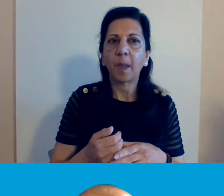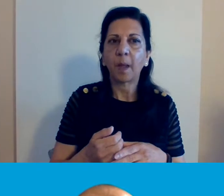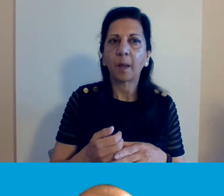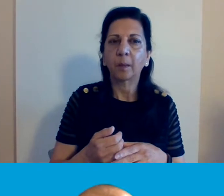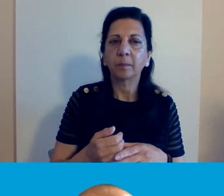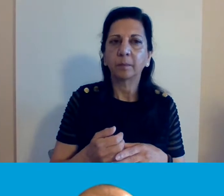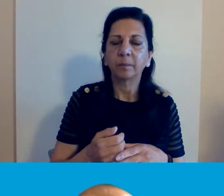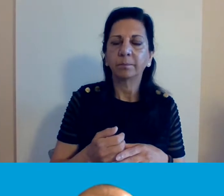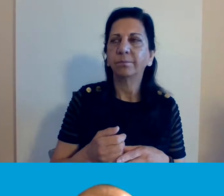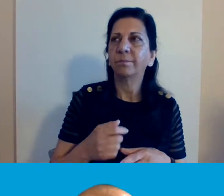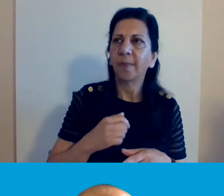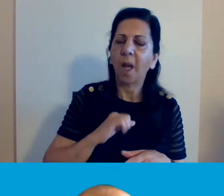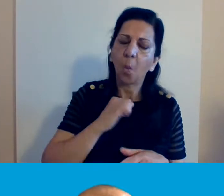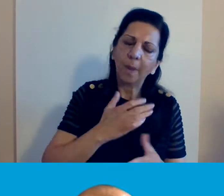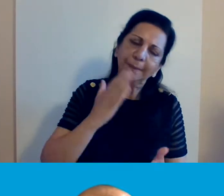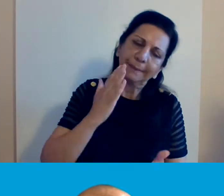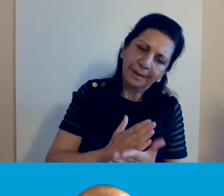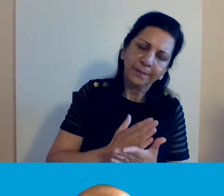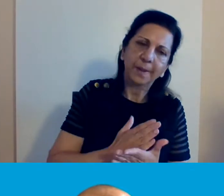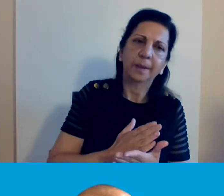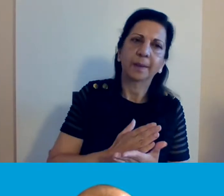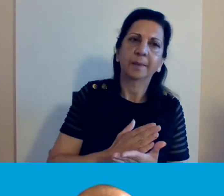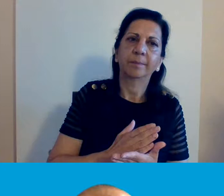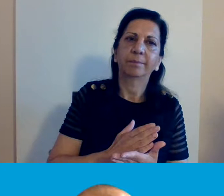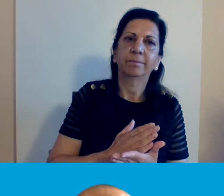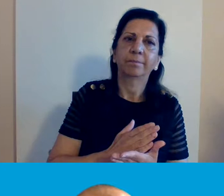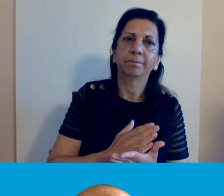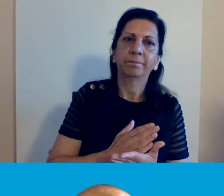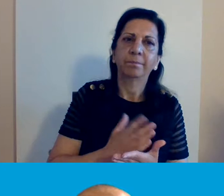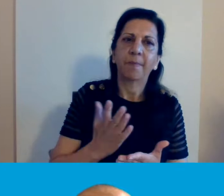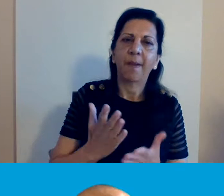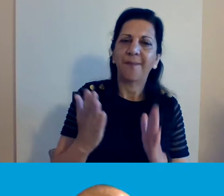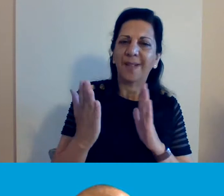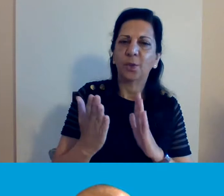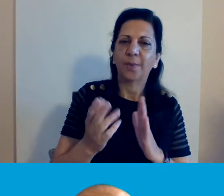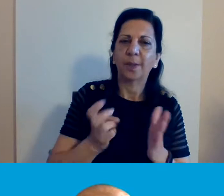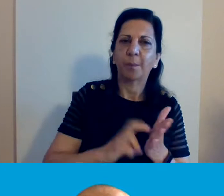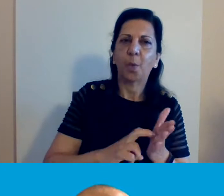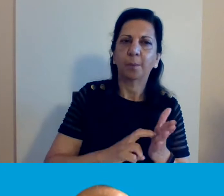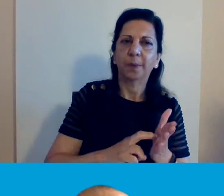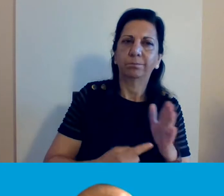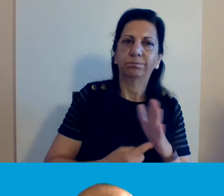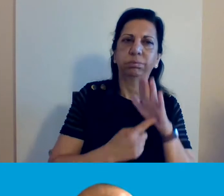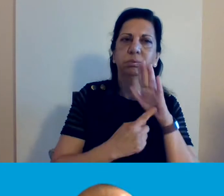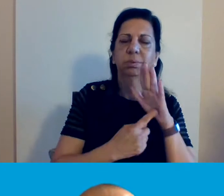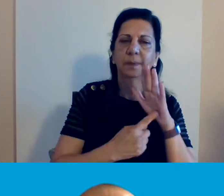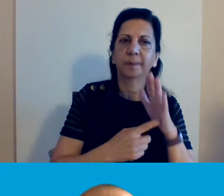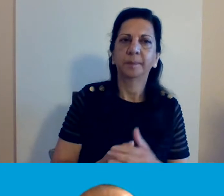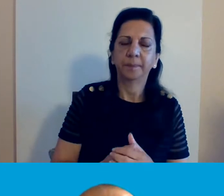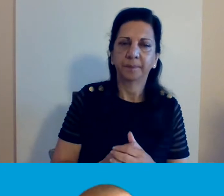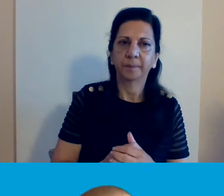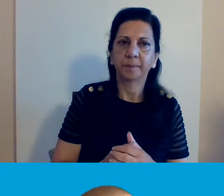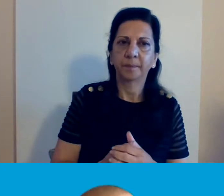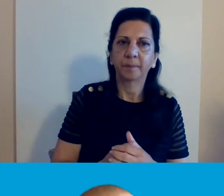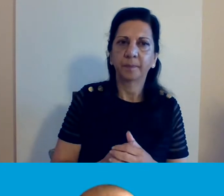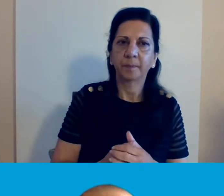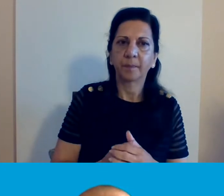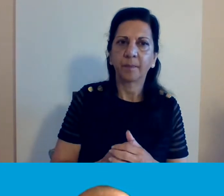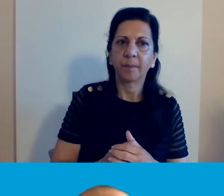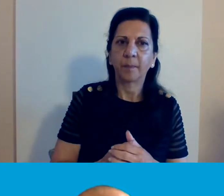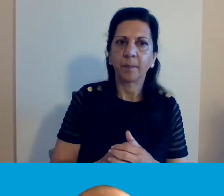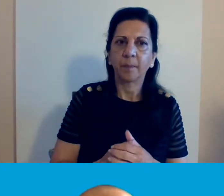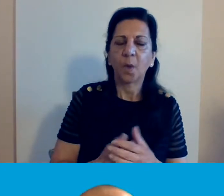that face-to-face is important. And I think most practices as we go along are now looking at the level of face-to-face